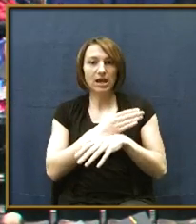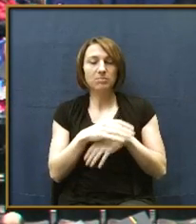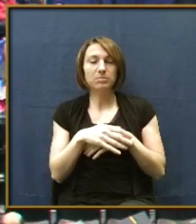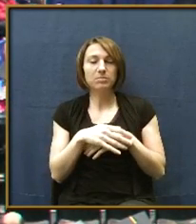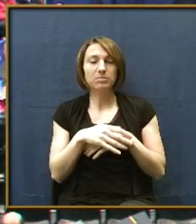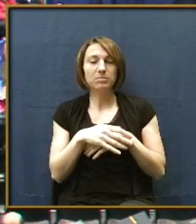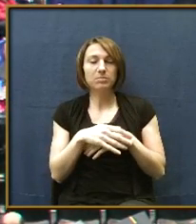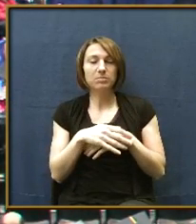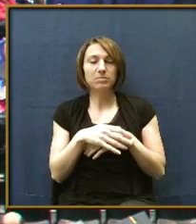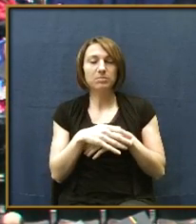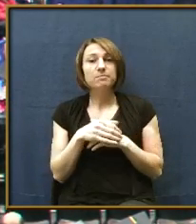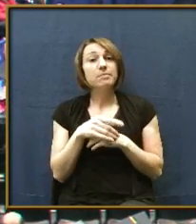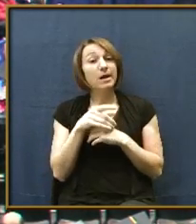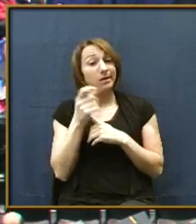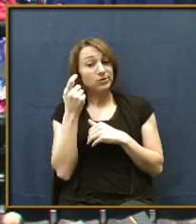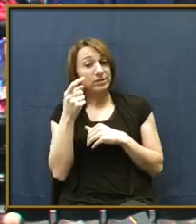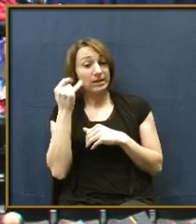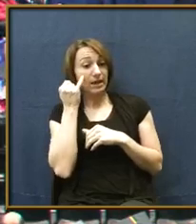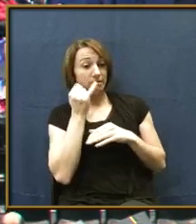and taken.